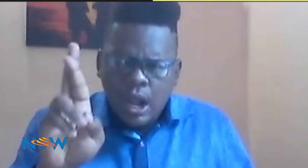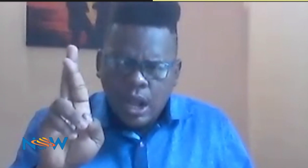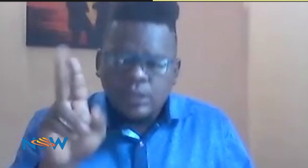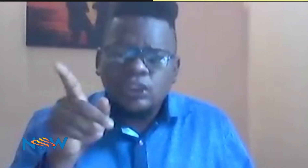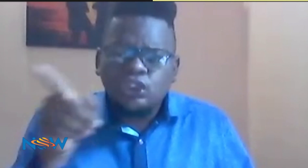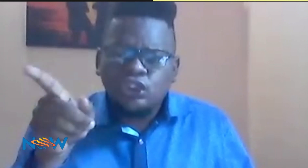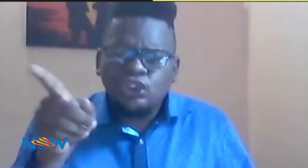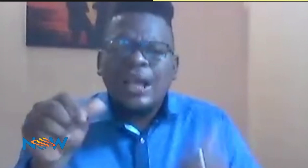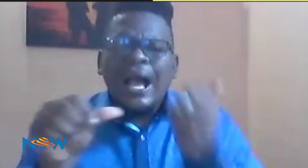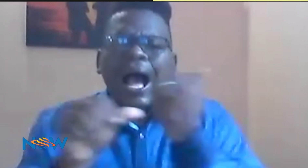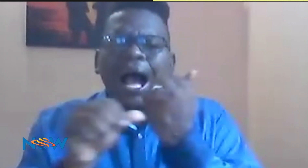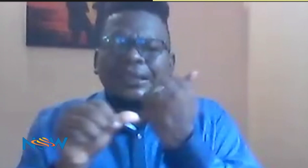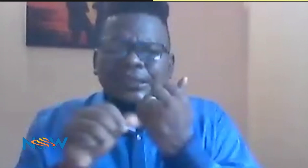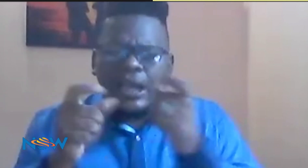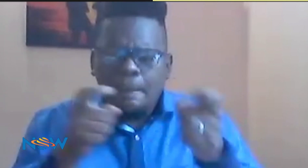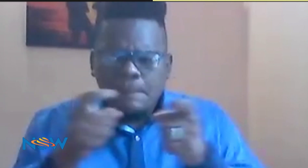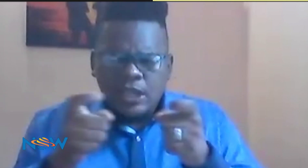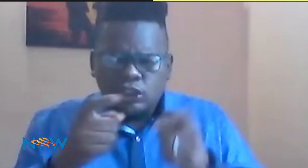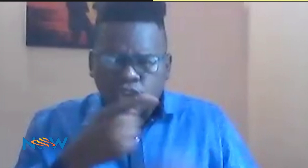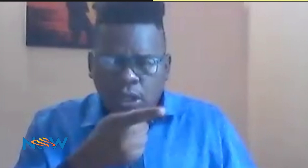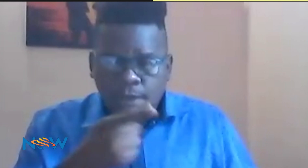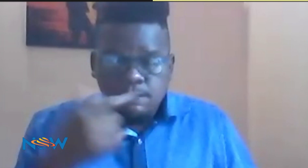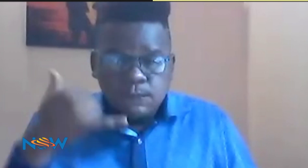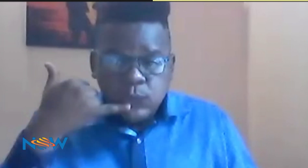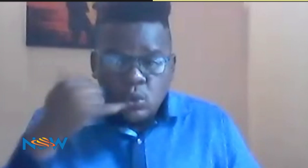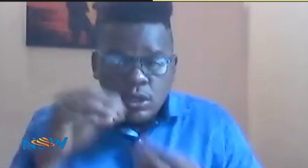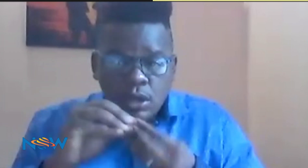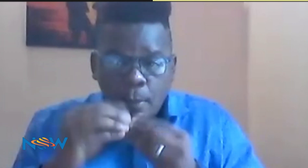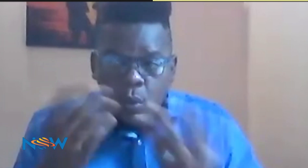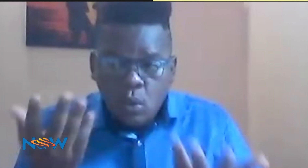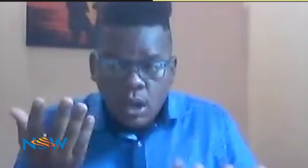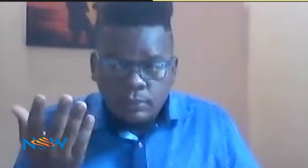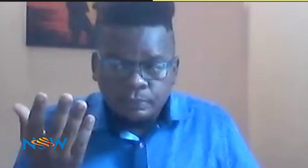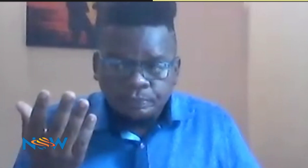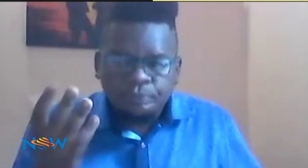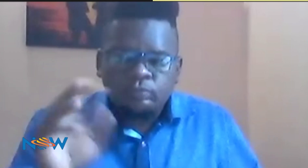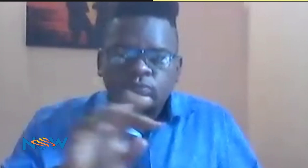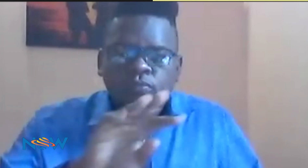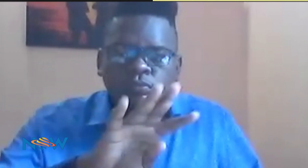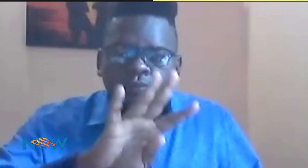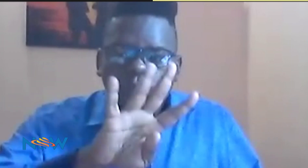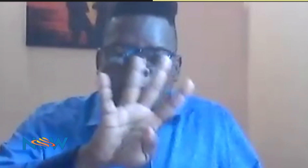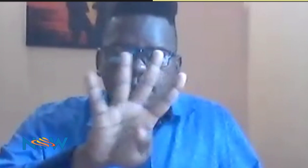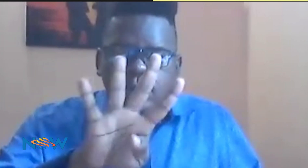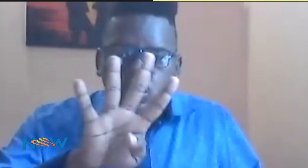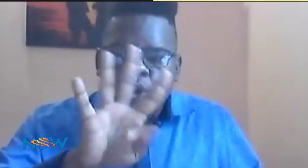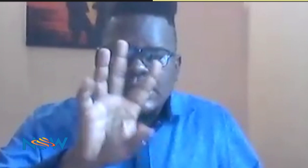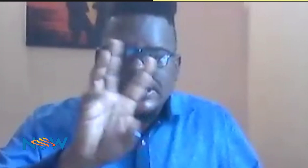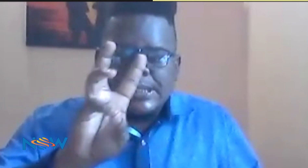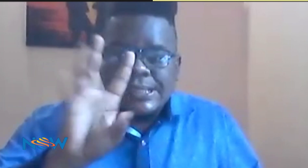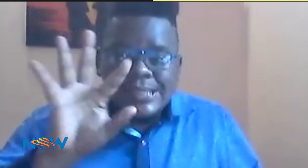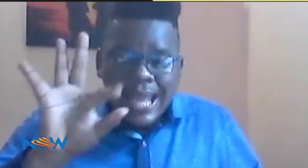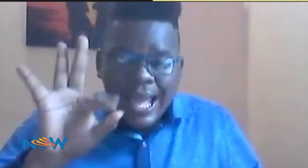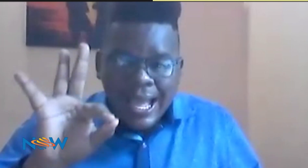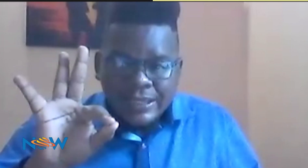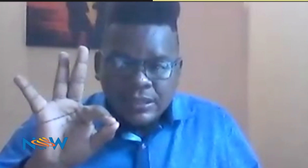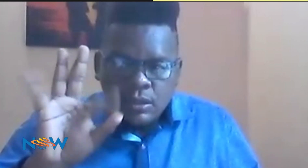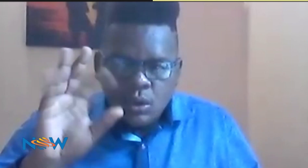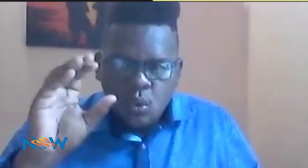Shade Walker. She is the assistant manager, and the phone number is